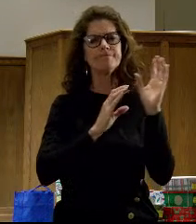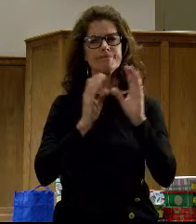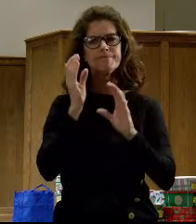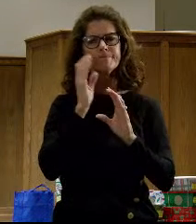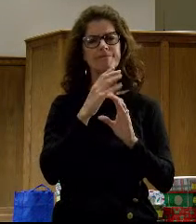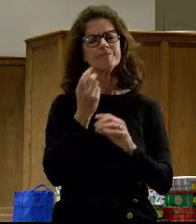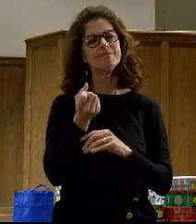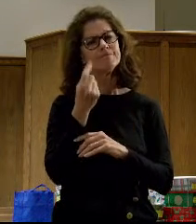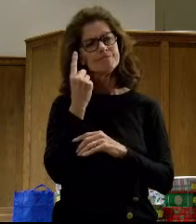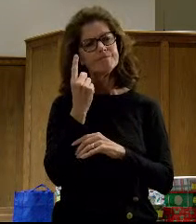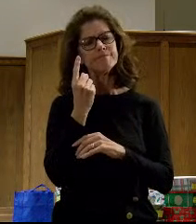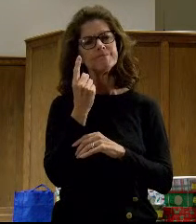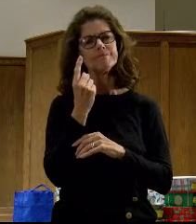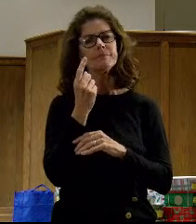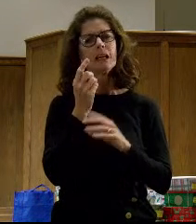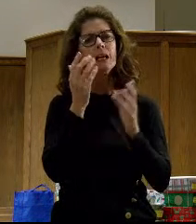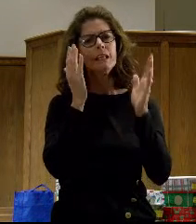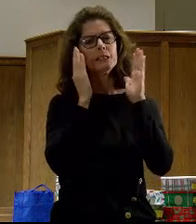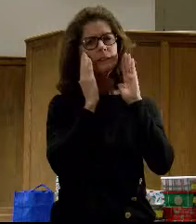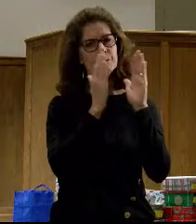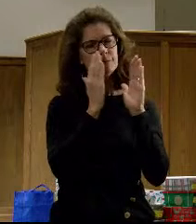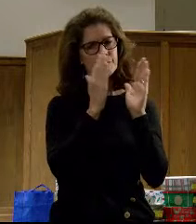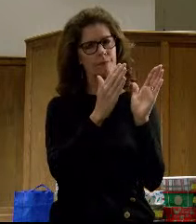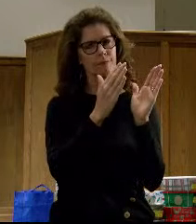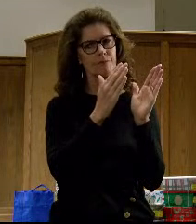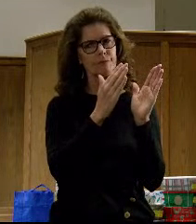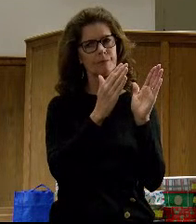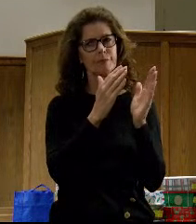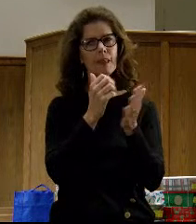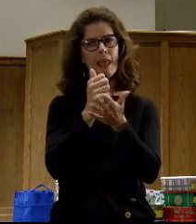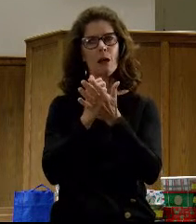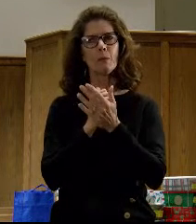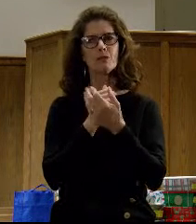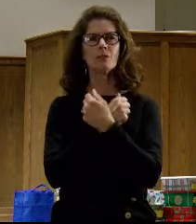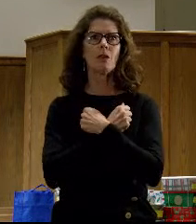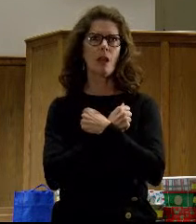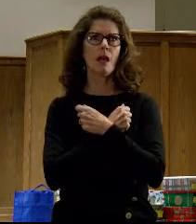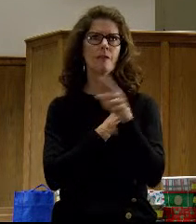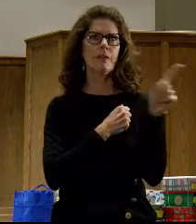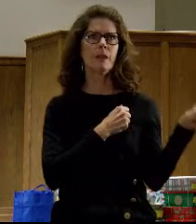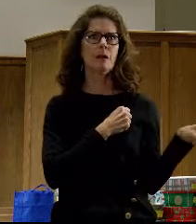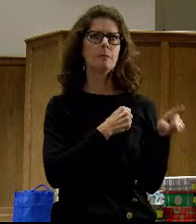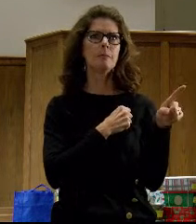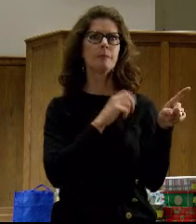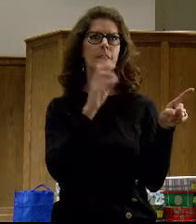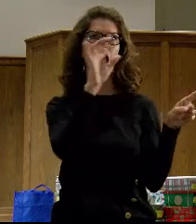understand and to listen. But Father, help us to love them as you would love them.